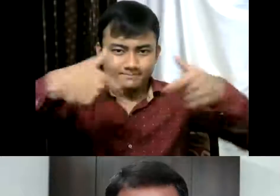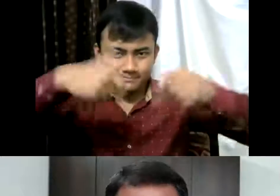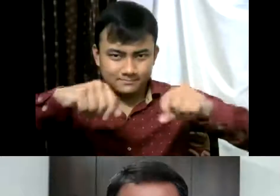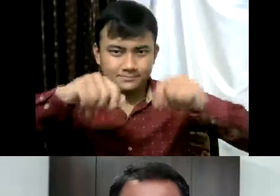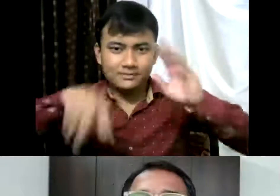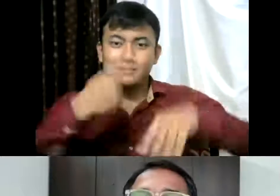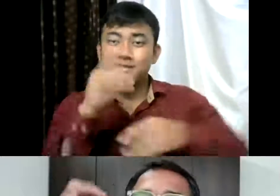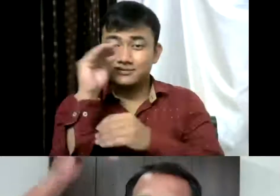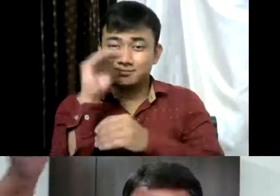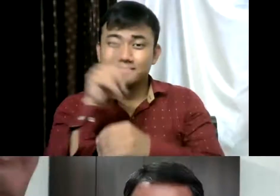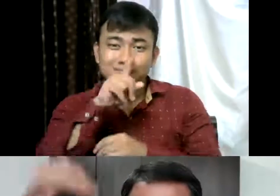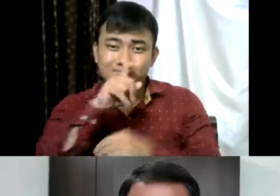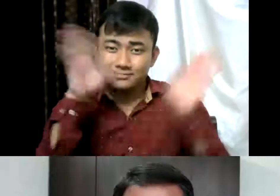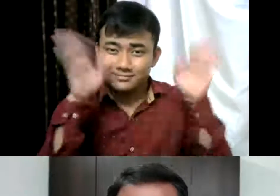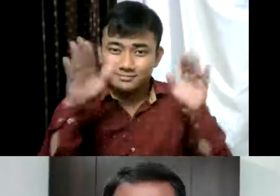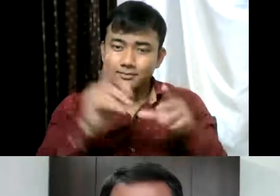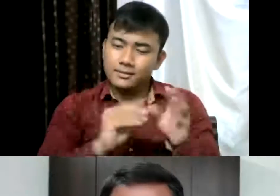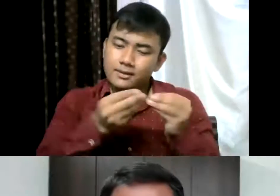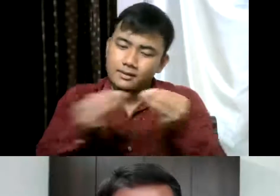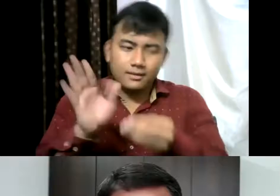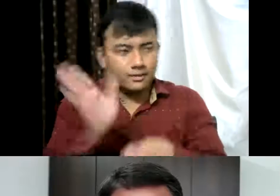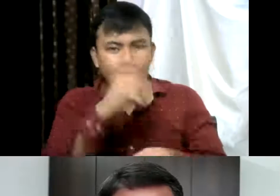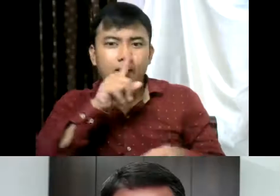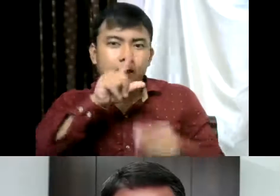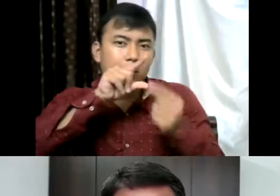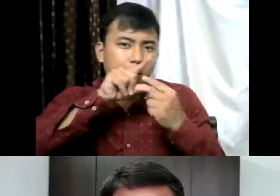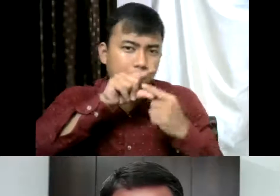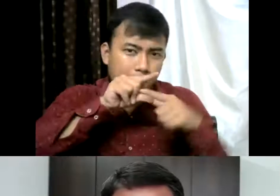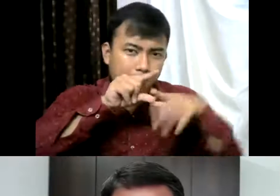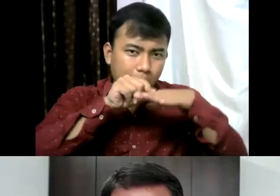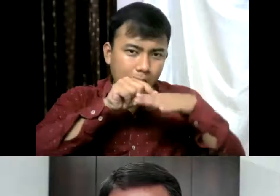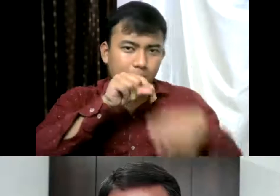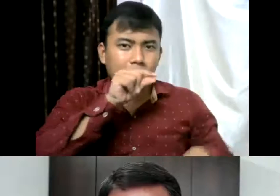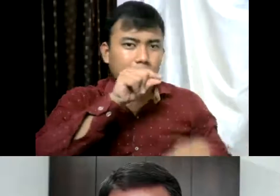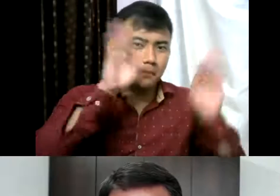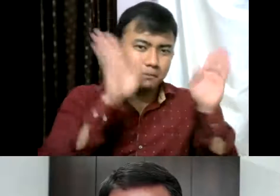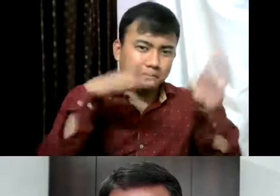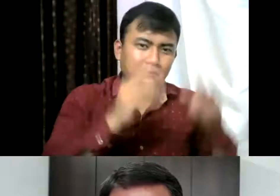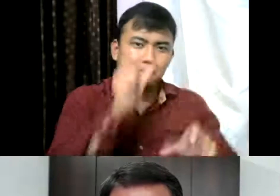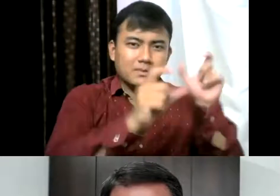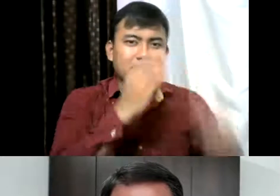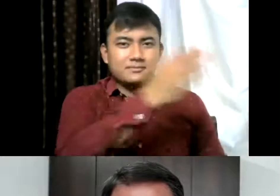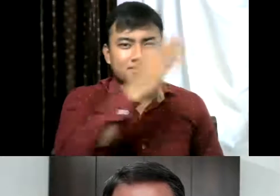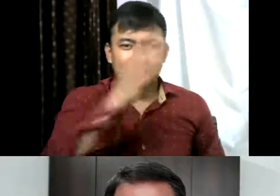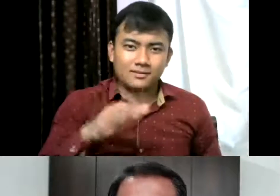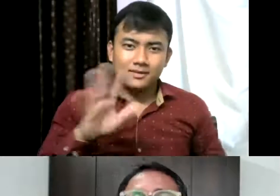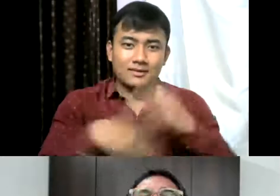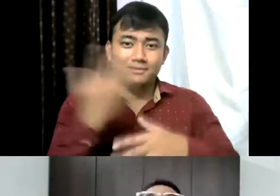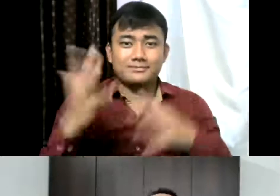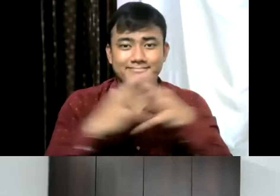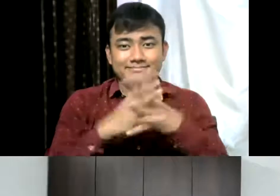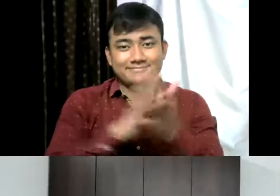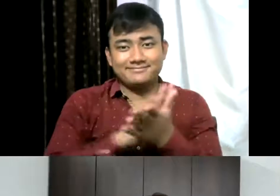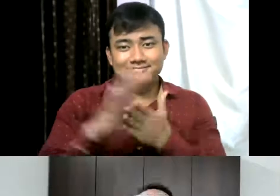a pigeon to physically send it to people. Yep. I think WHO would tell you to use the gum instead of